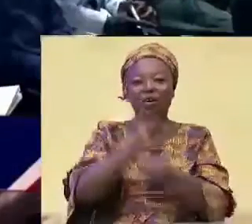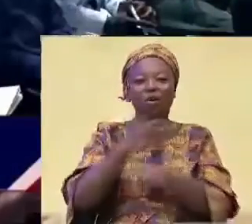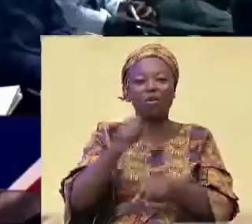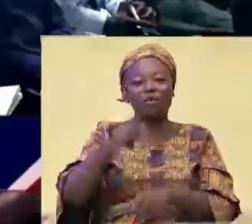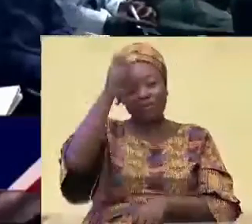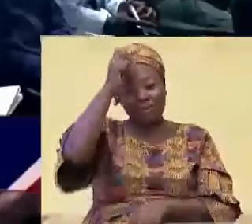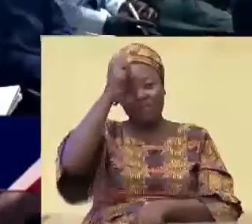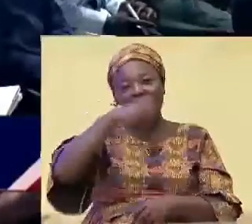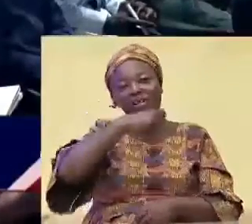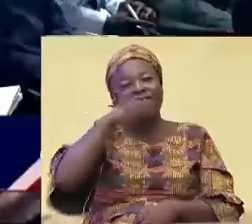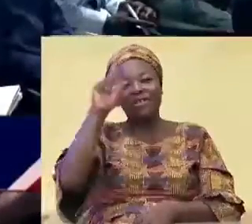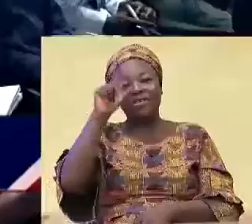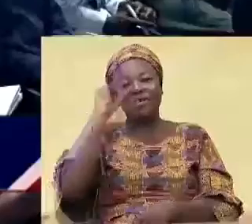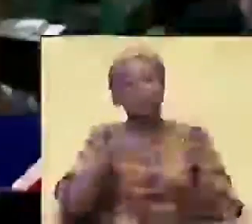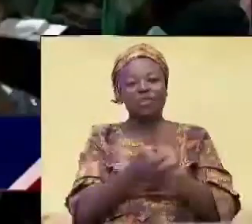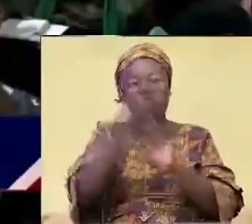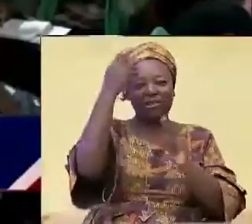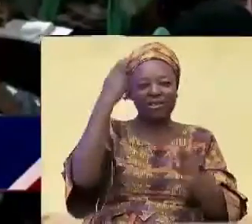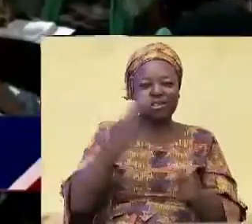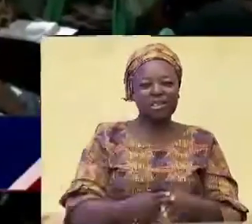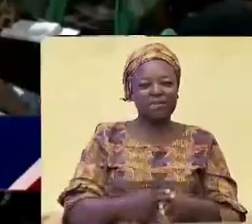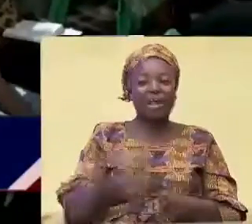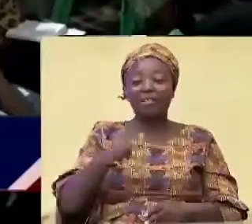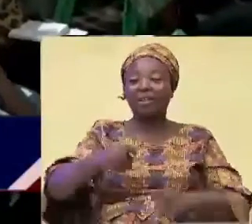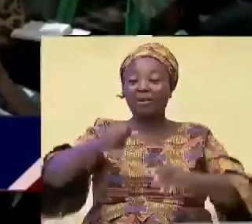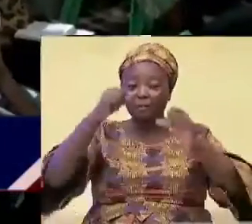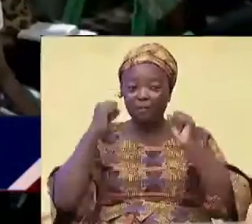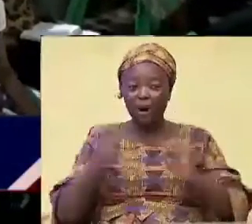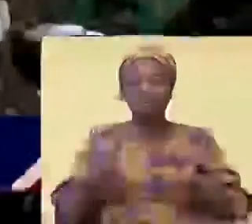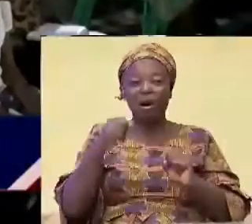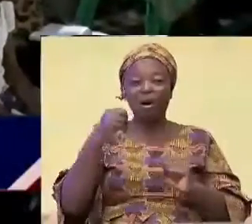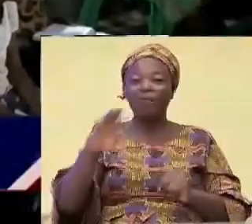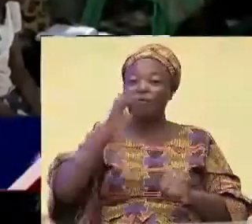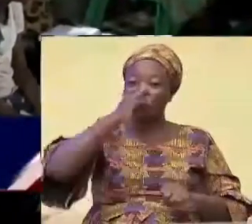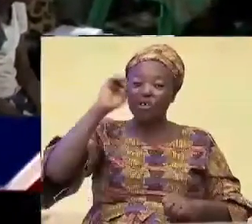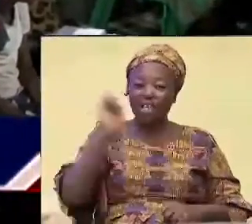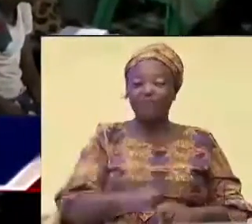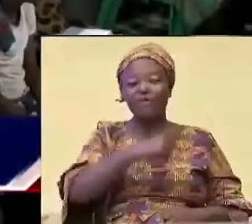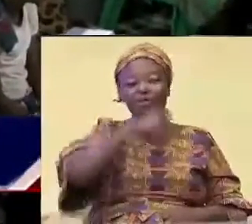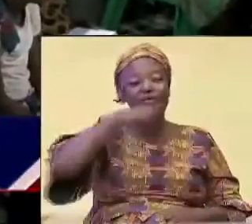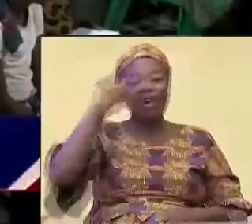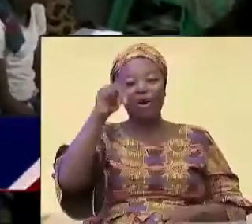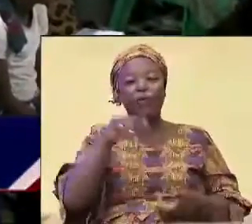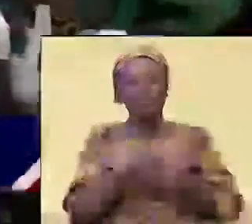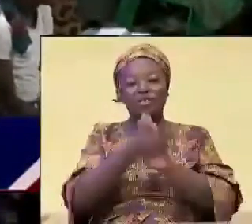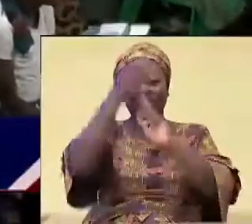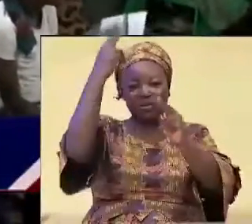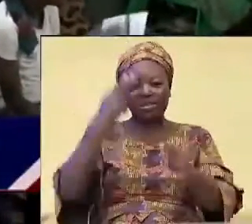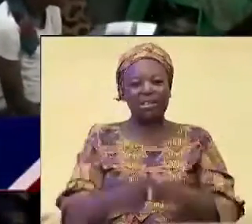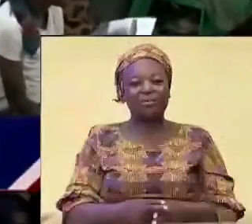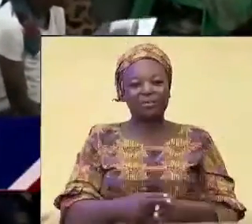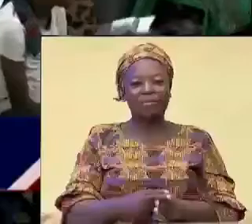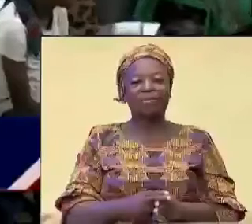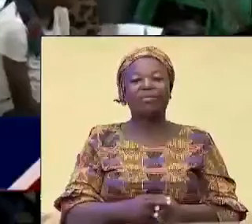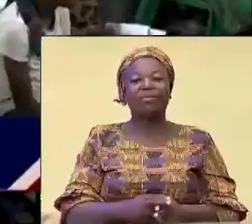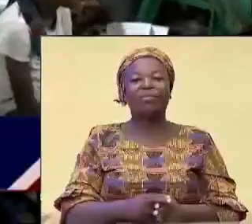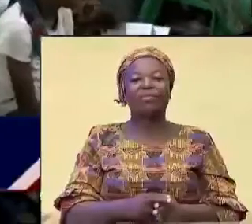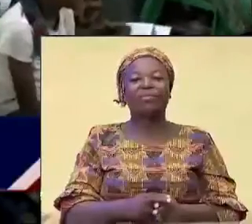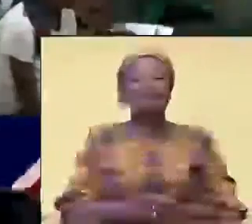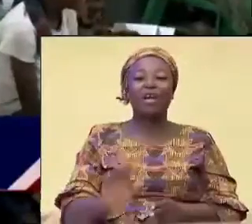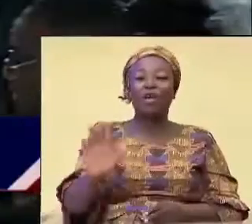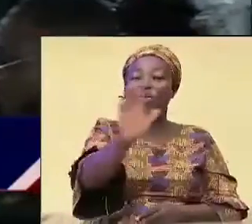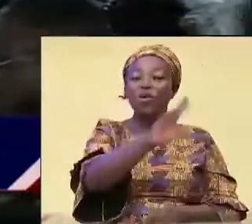The works of Satan dried up. The power of evil dried